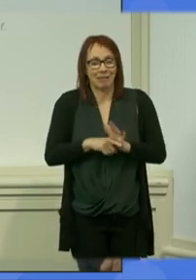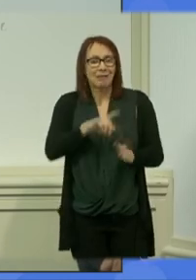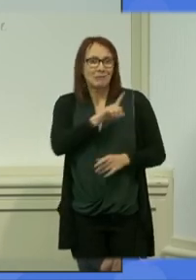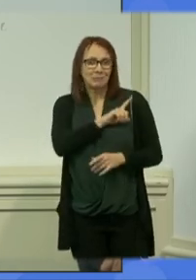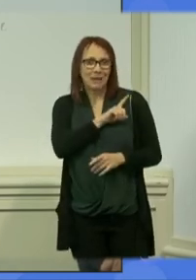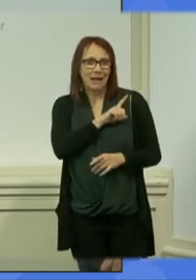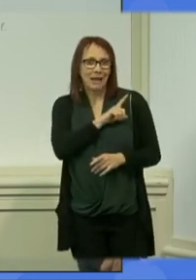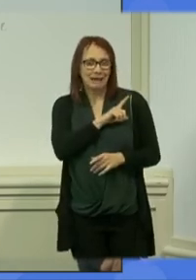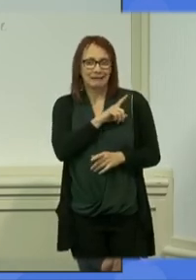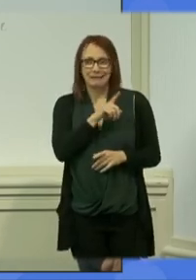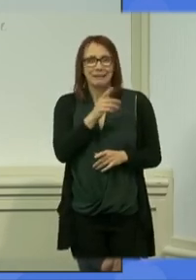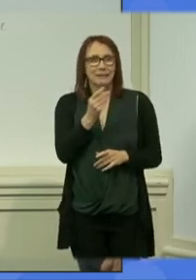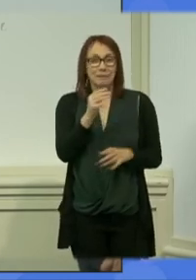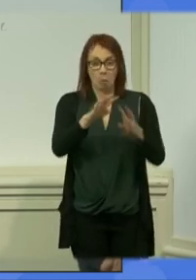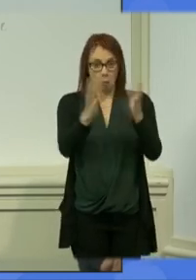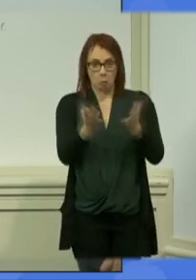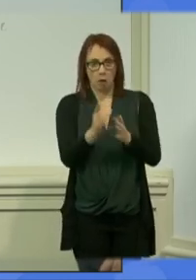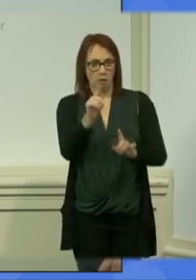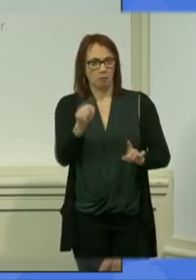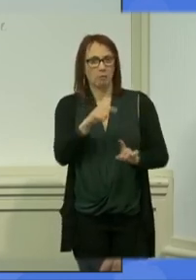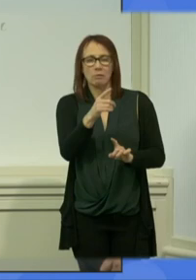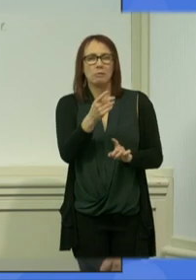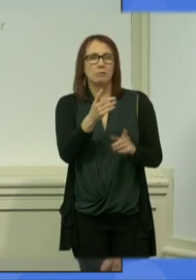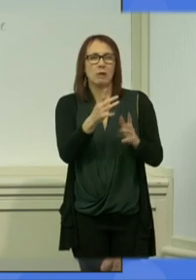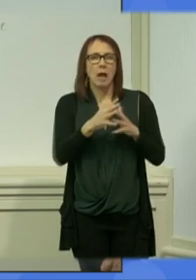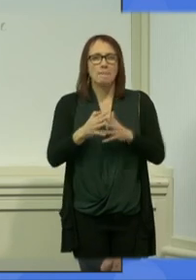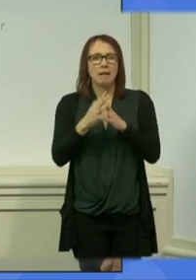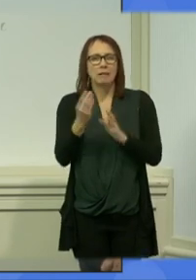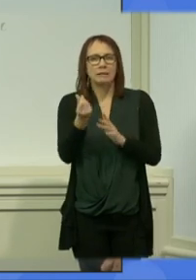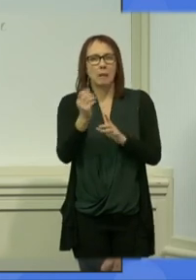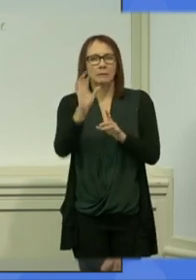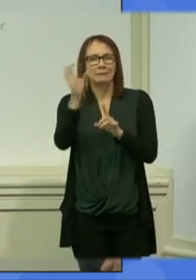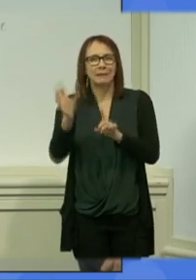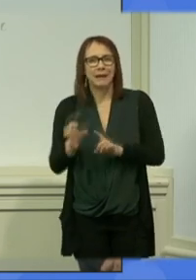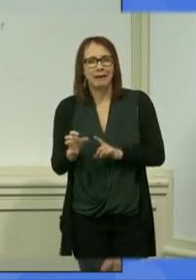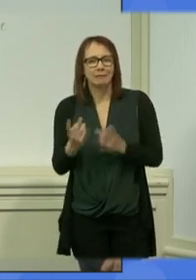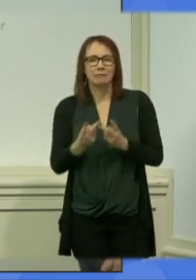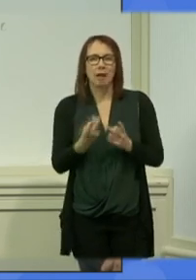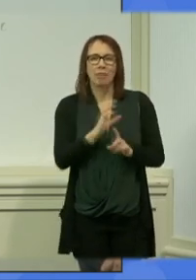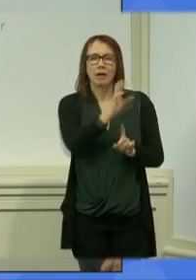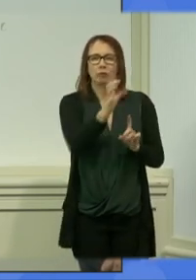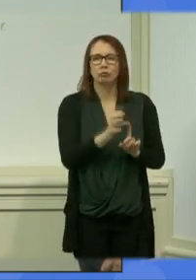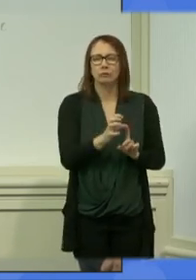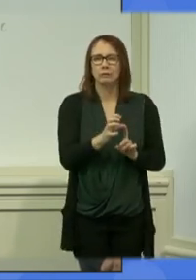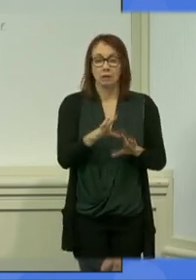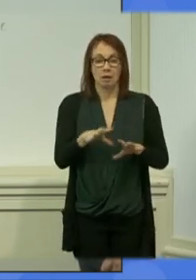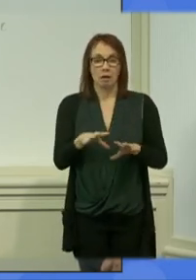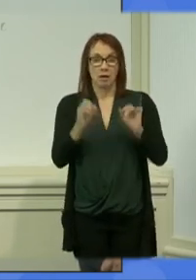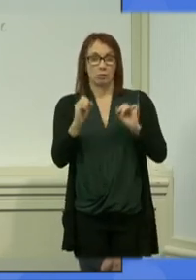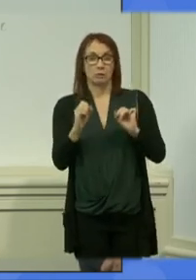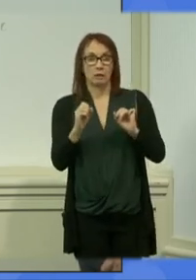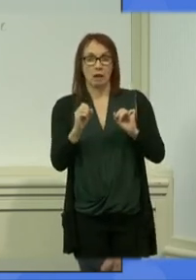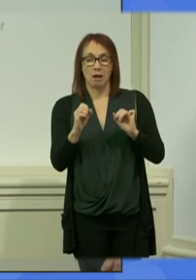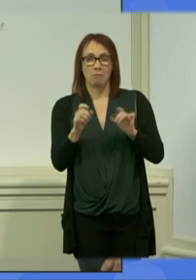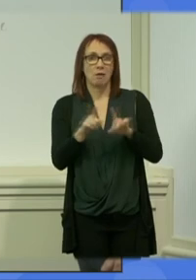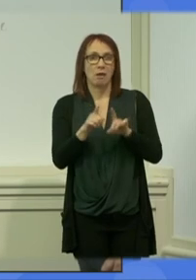in many places around the world today, some US states, some other countries around the world, are starting to take the approach with certain